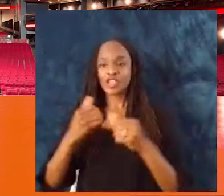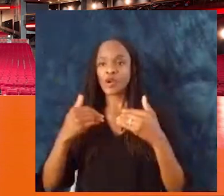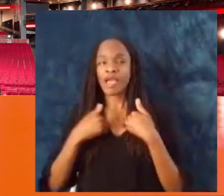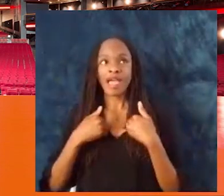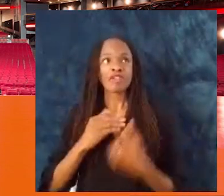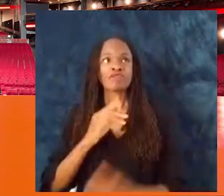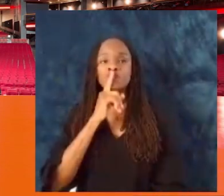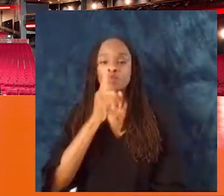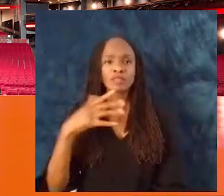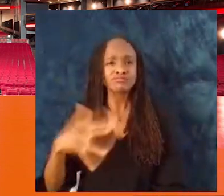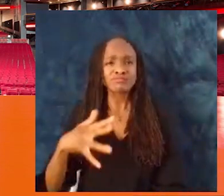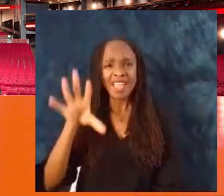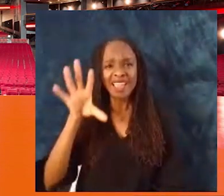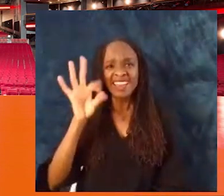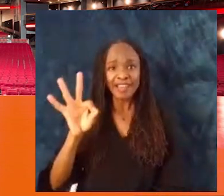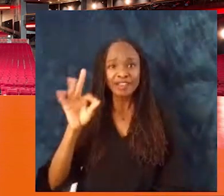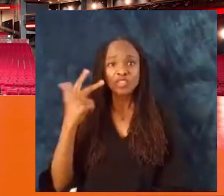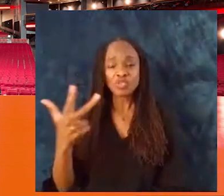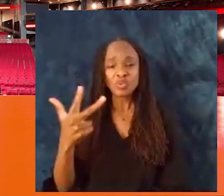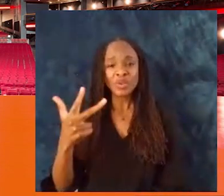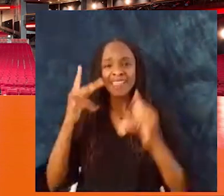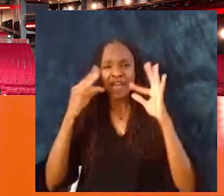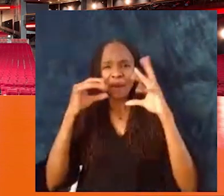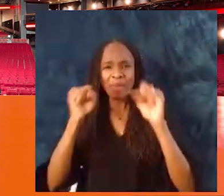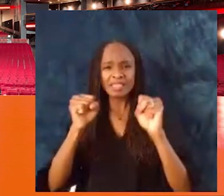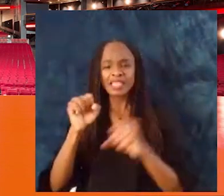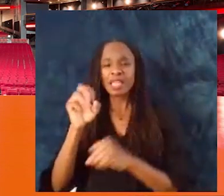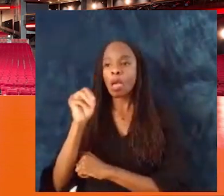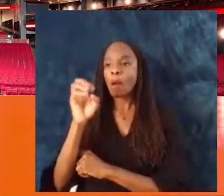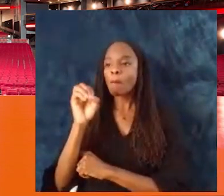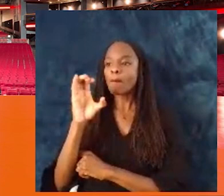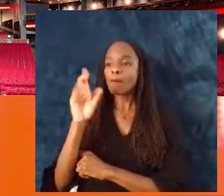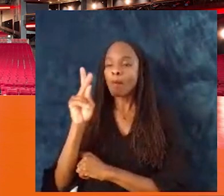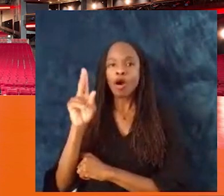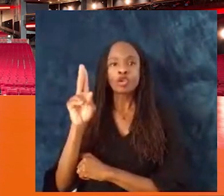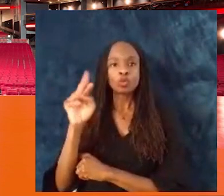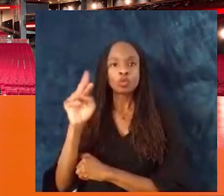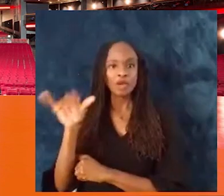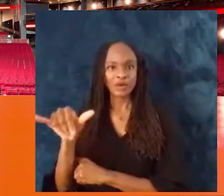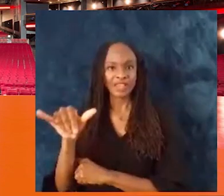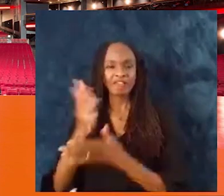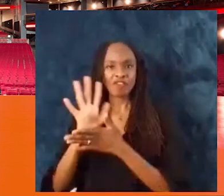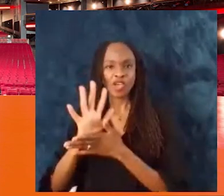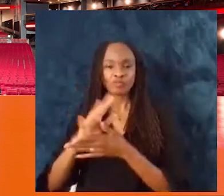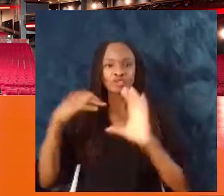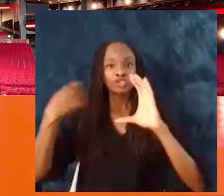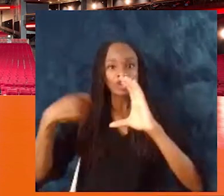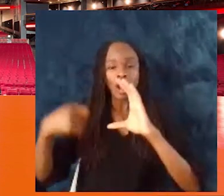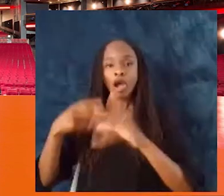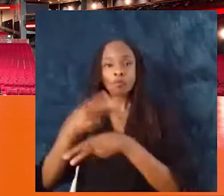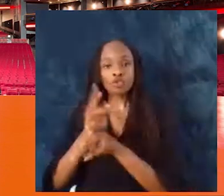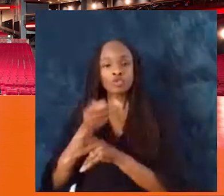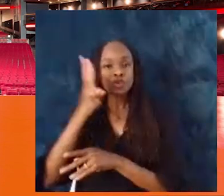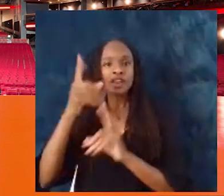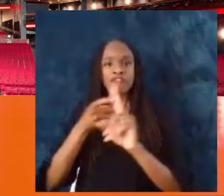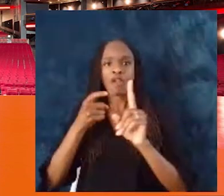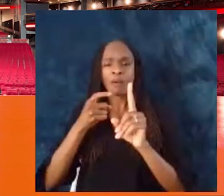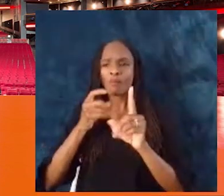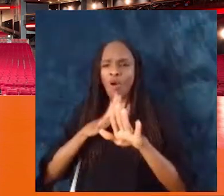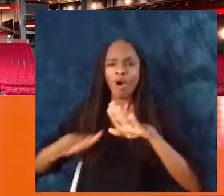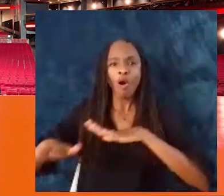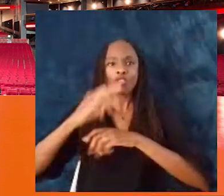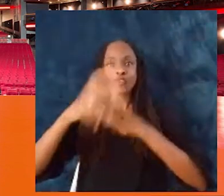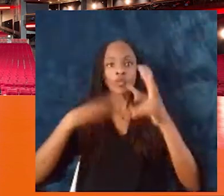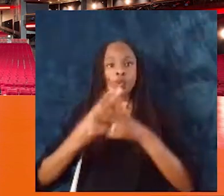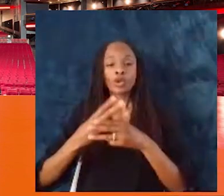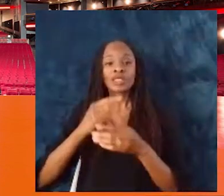record-breaking 93 amazing mockumentary films that were shot, produced, and created from all over the world, including